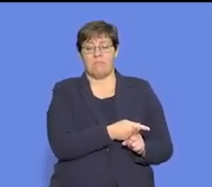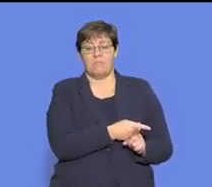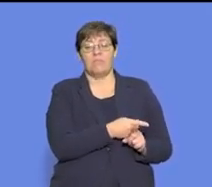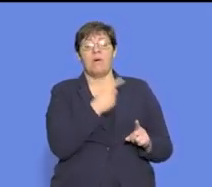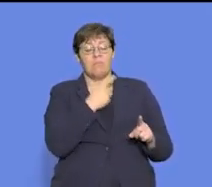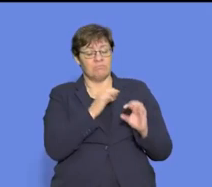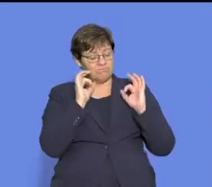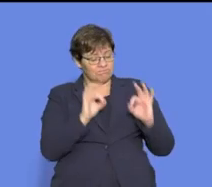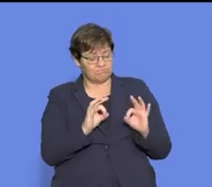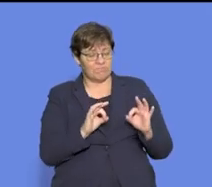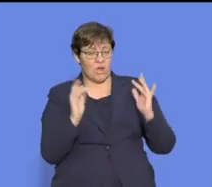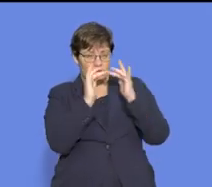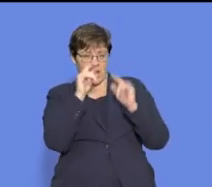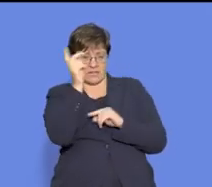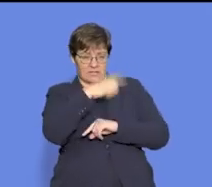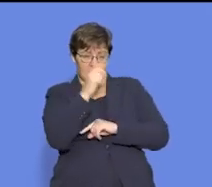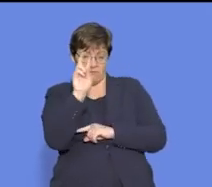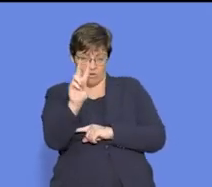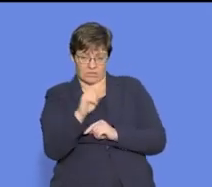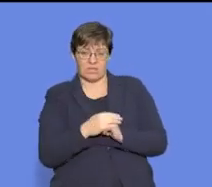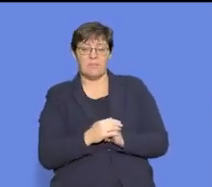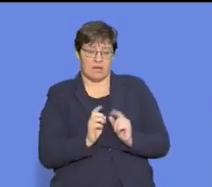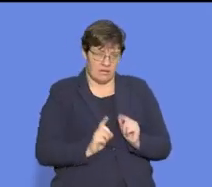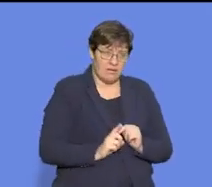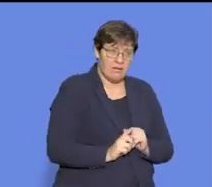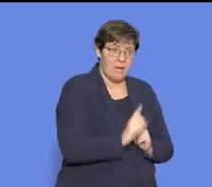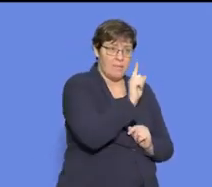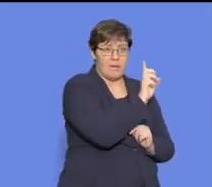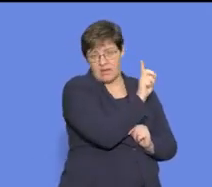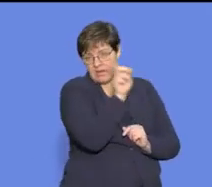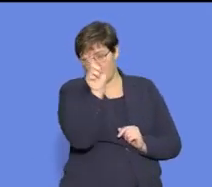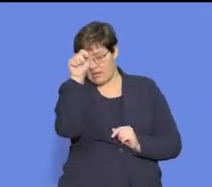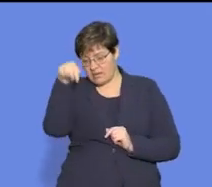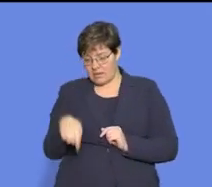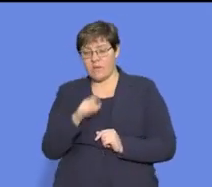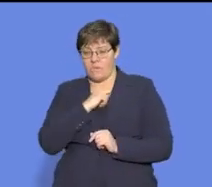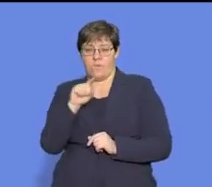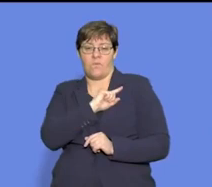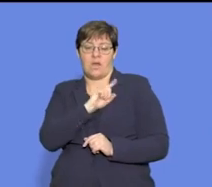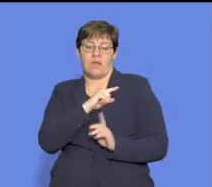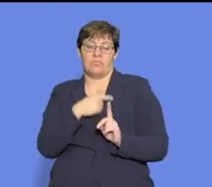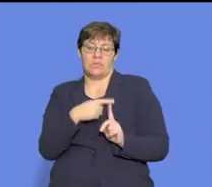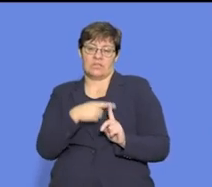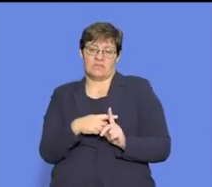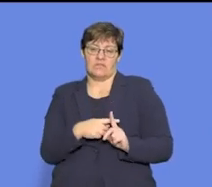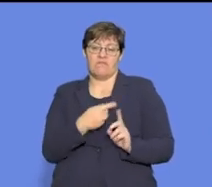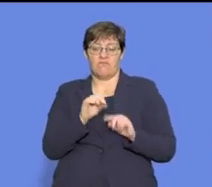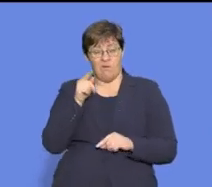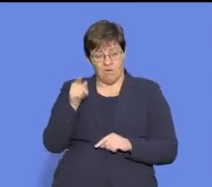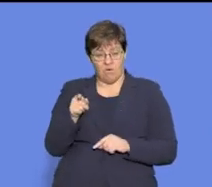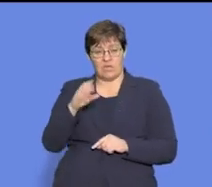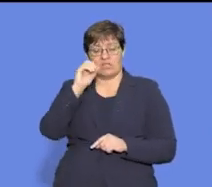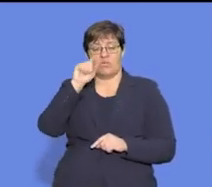going in the voltmeter's been connected properly. The electrons are going in the right direction. That's the reading that we're